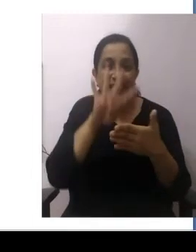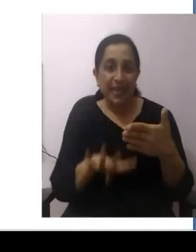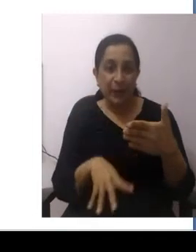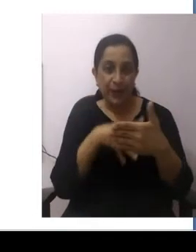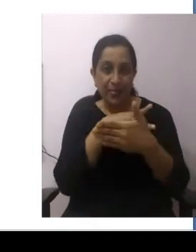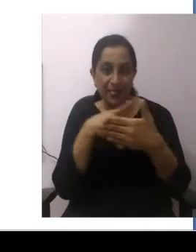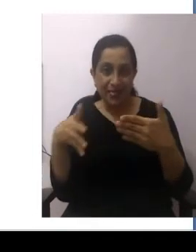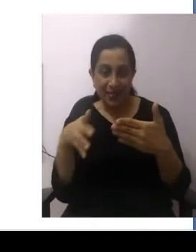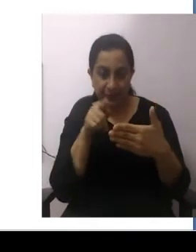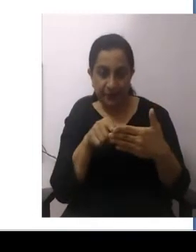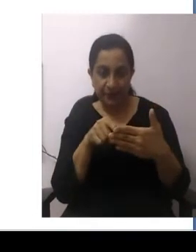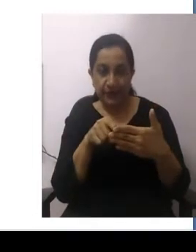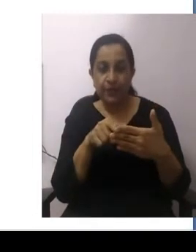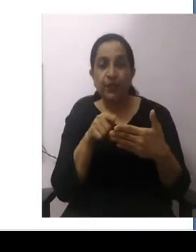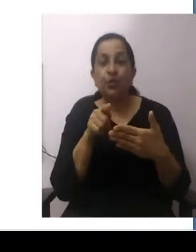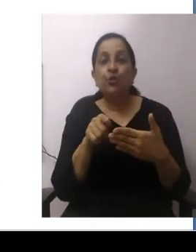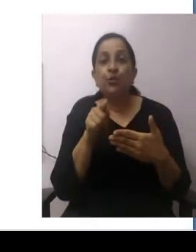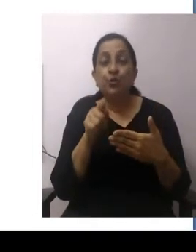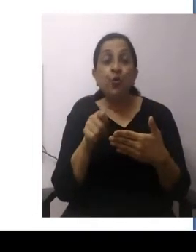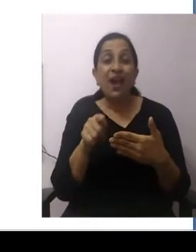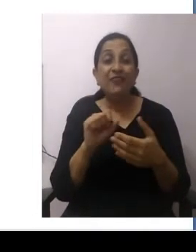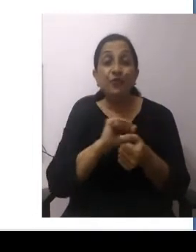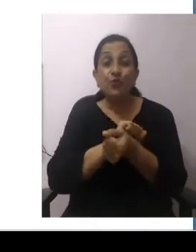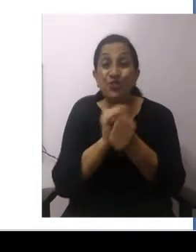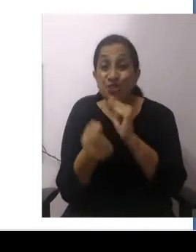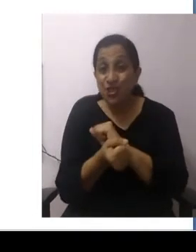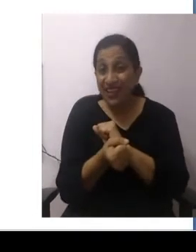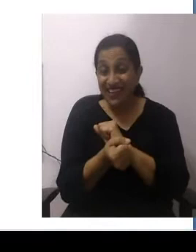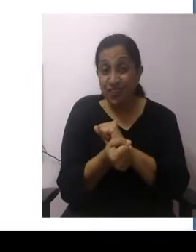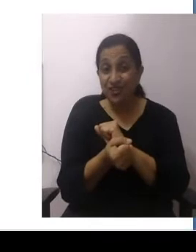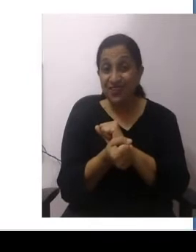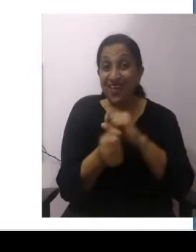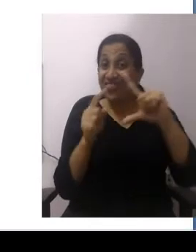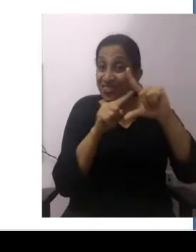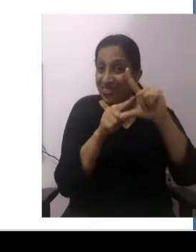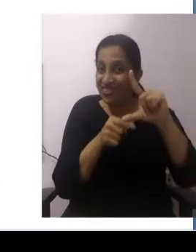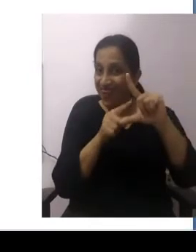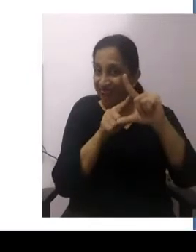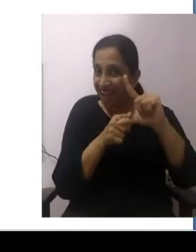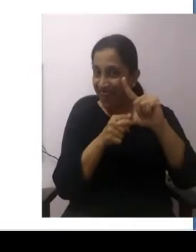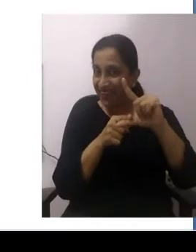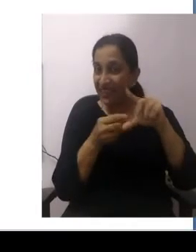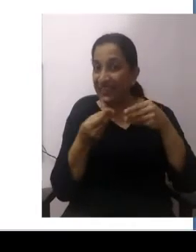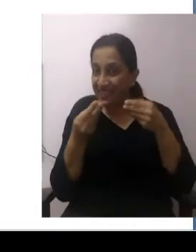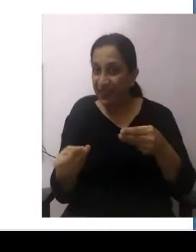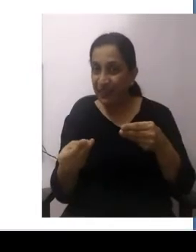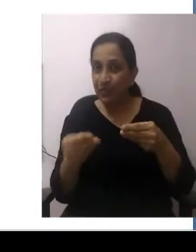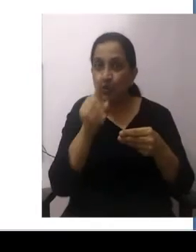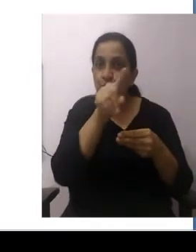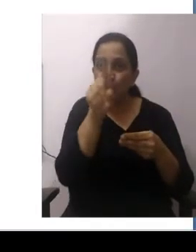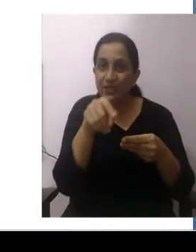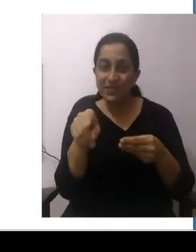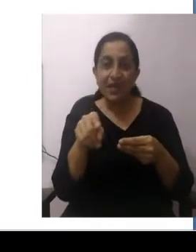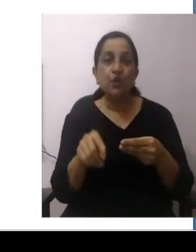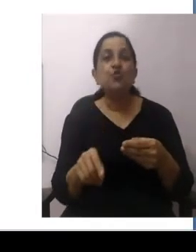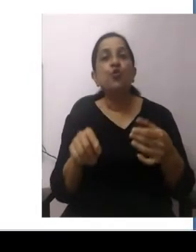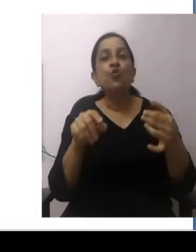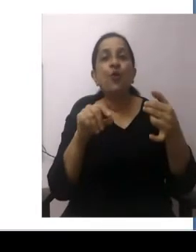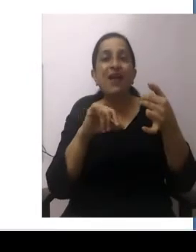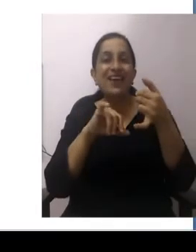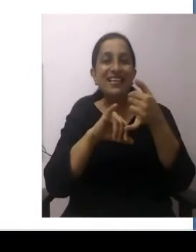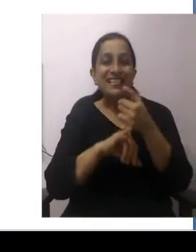here. Either you have to make it something plus theta or something minus theta, that is within one